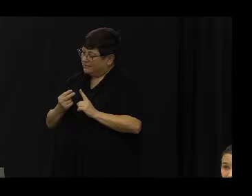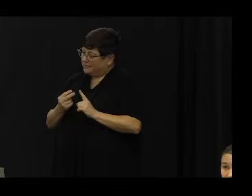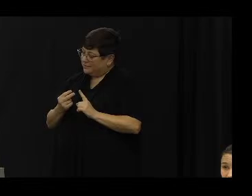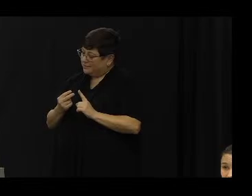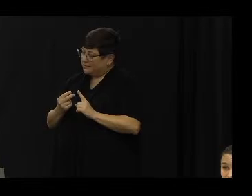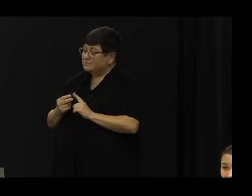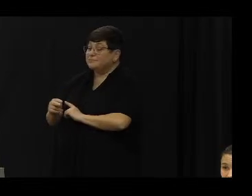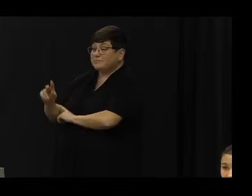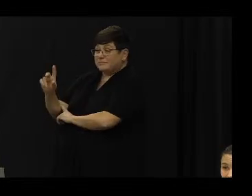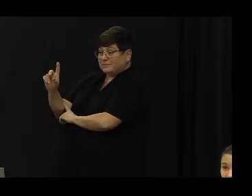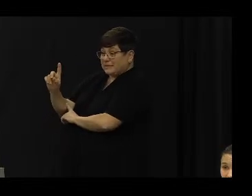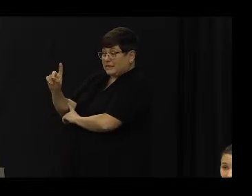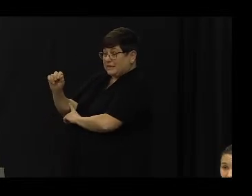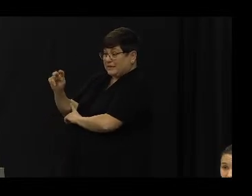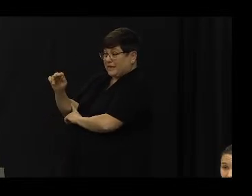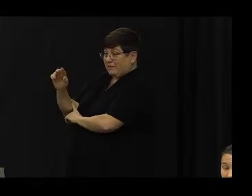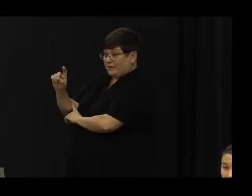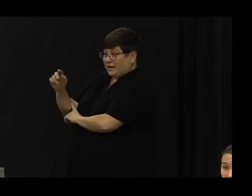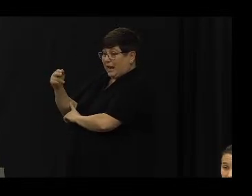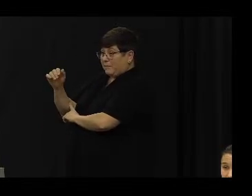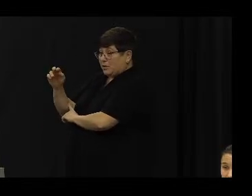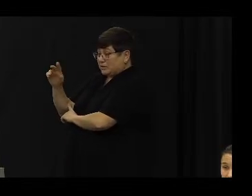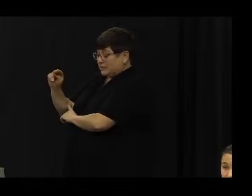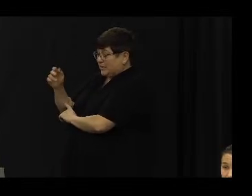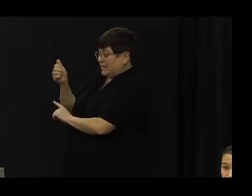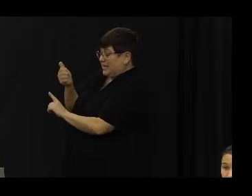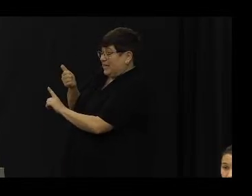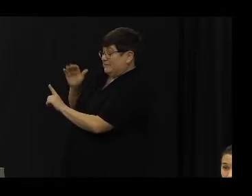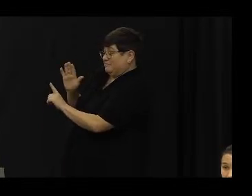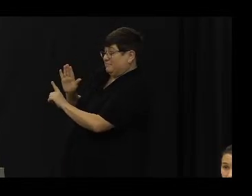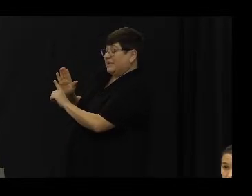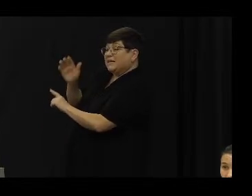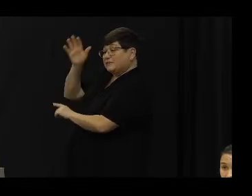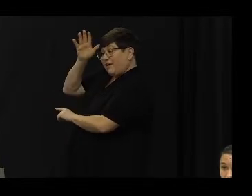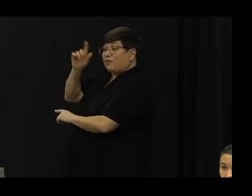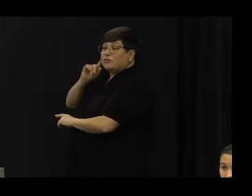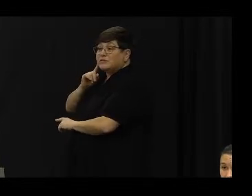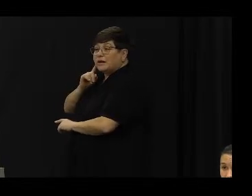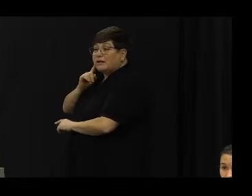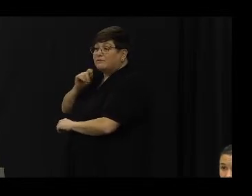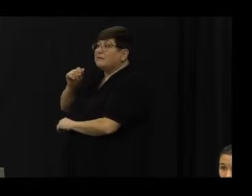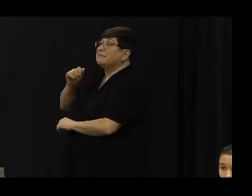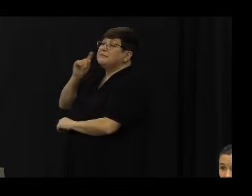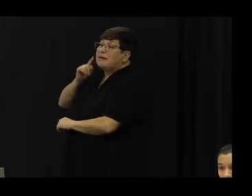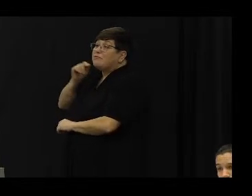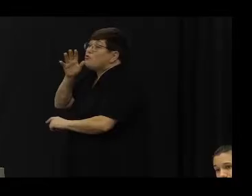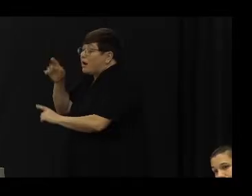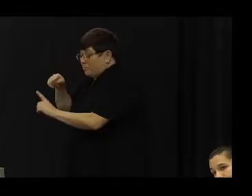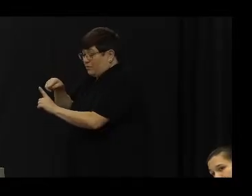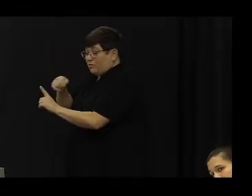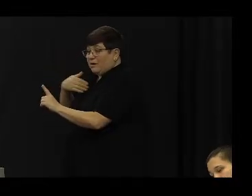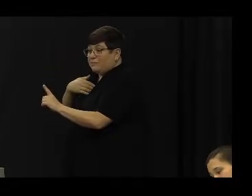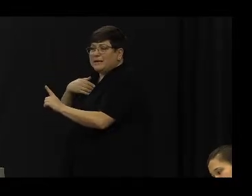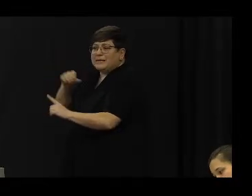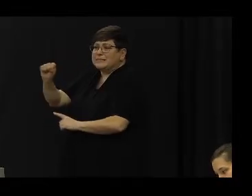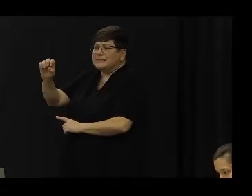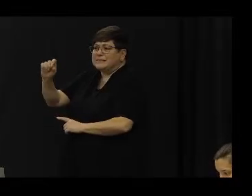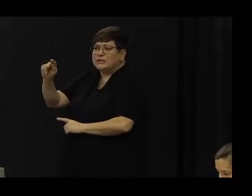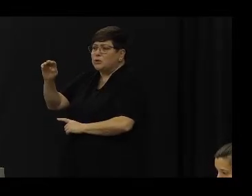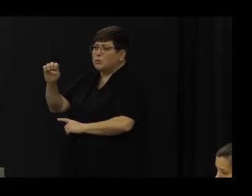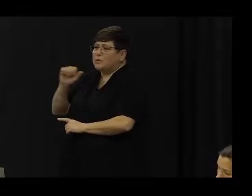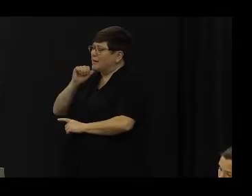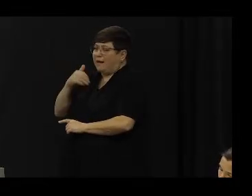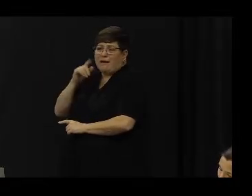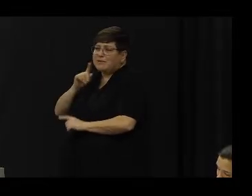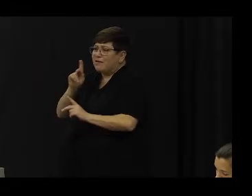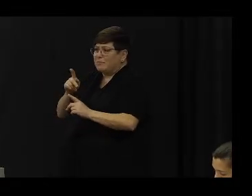David Hamilton had a deaf father, many of you know, and he had a deaf grandmother. But Siku did not have that in his